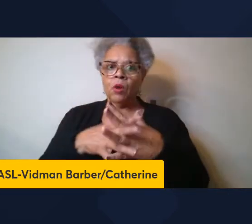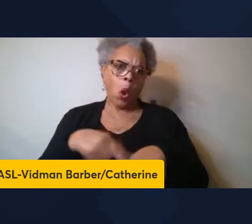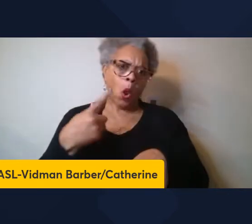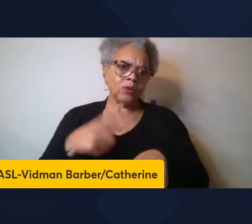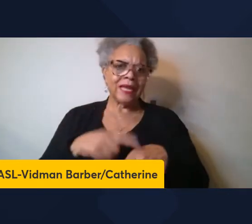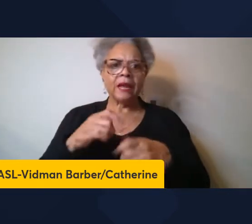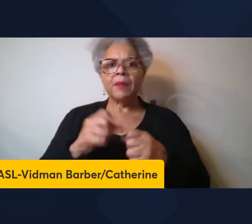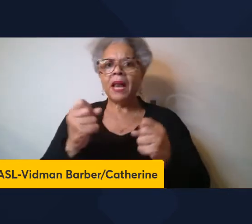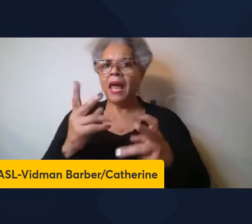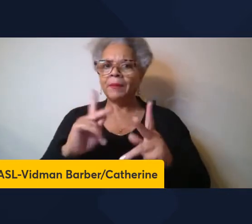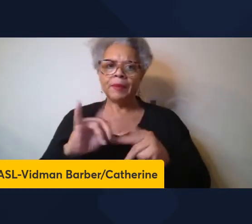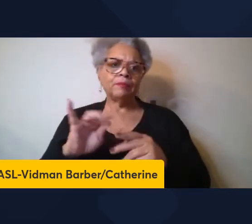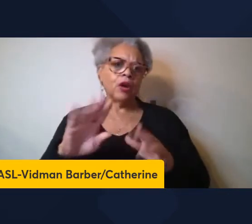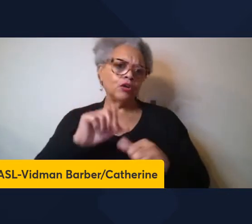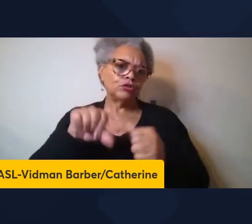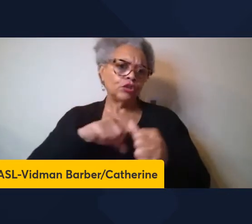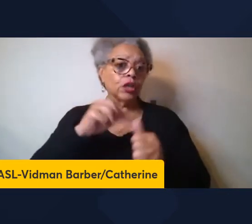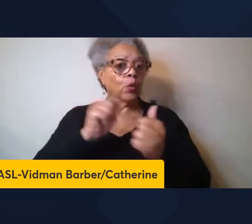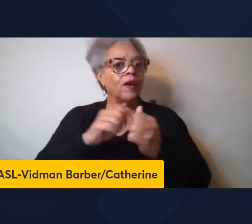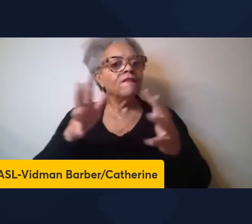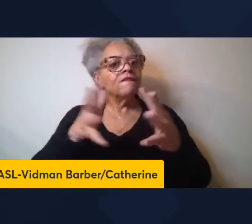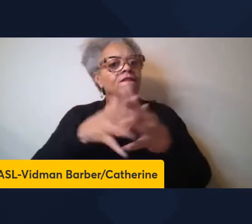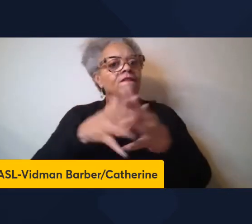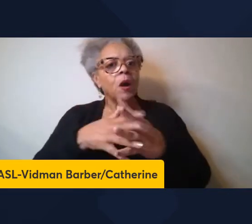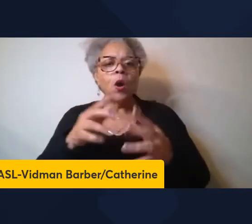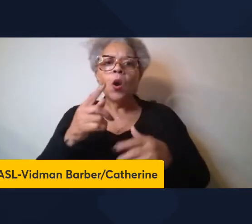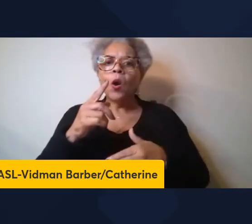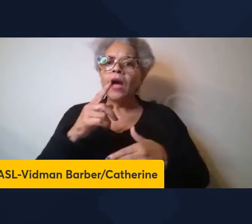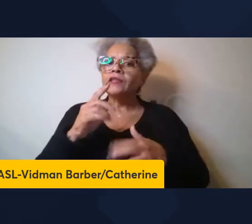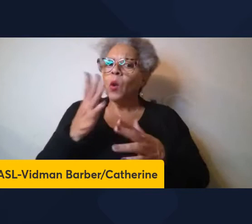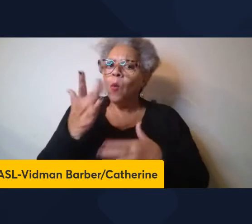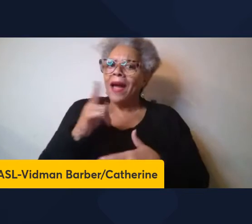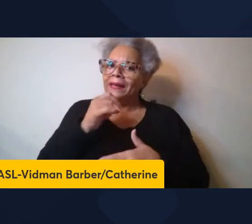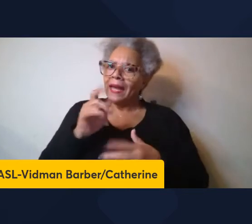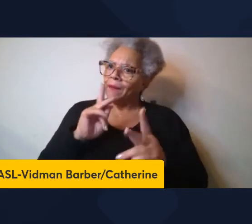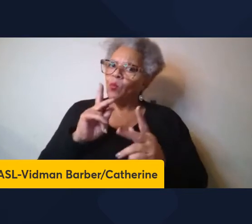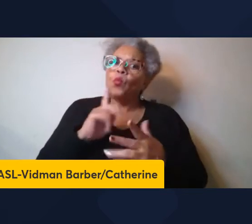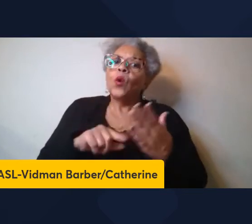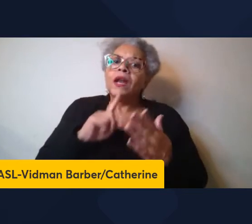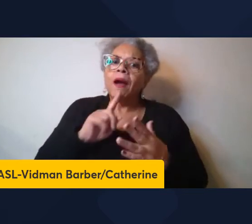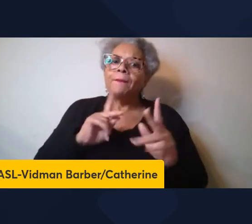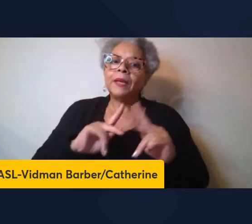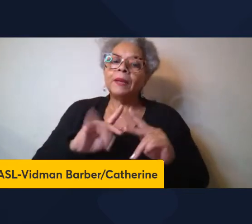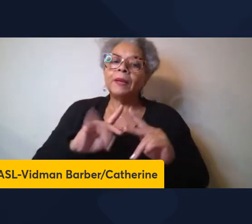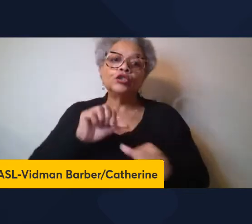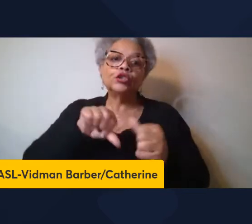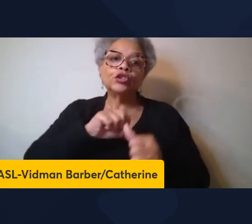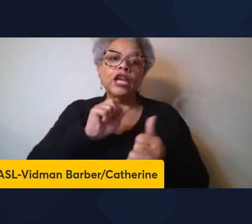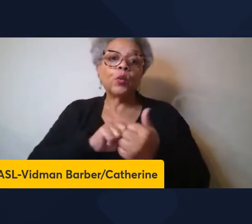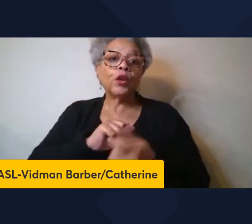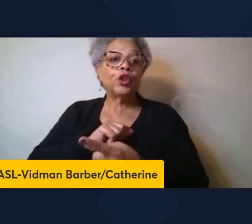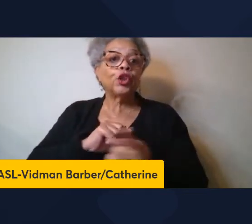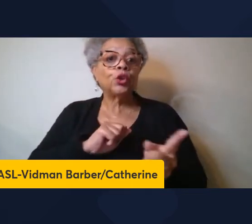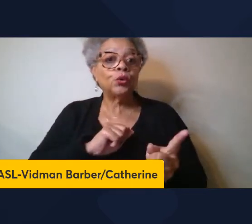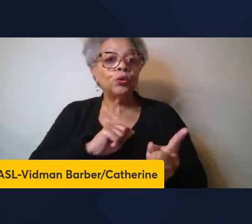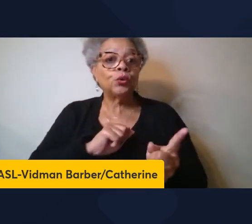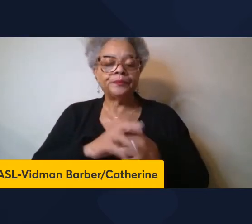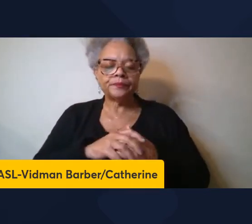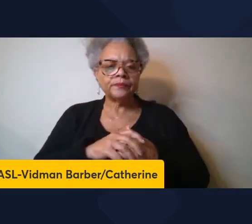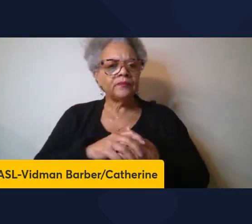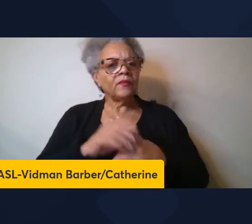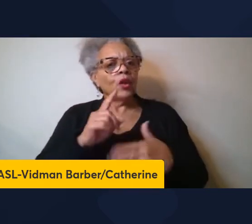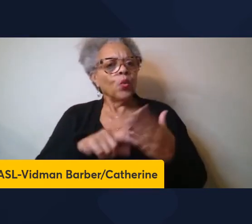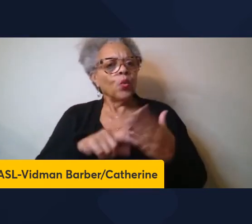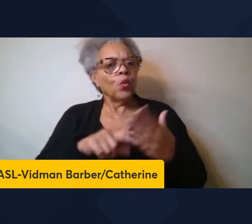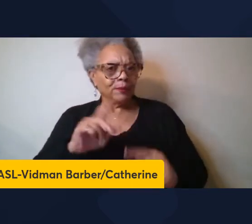people associate him with football. So, what are people associating with you, right? What do people